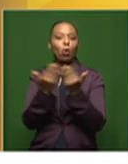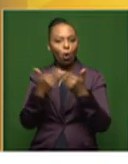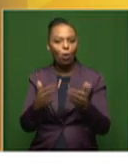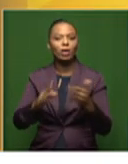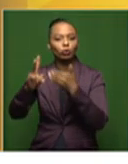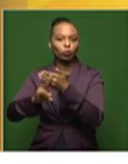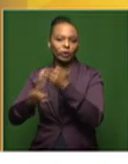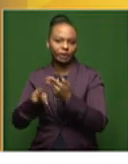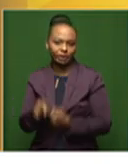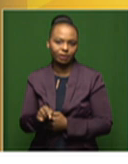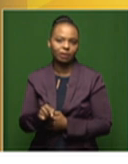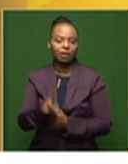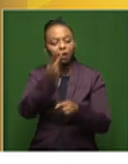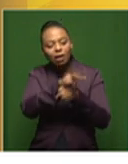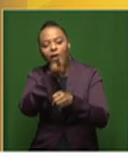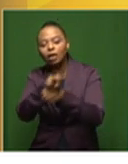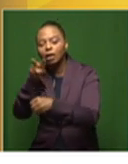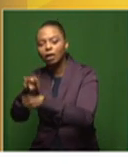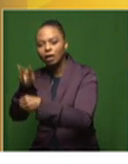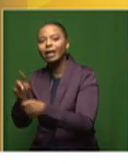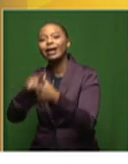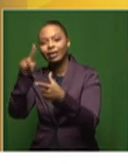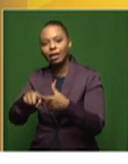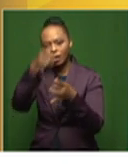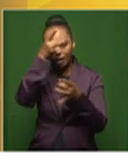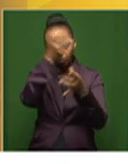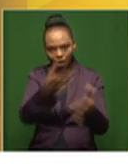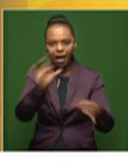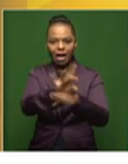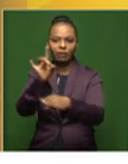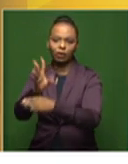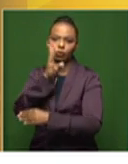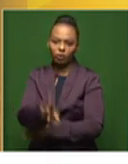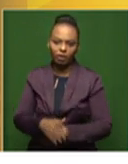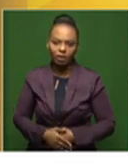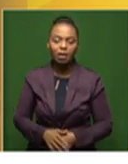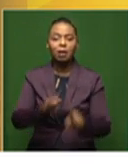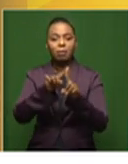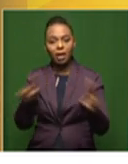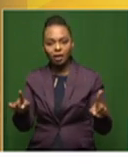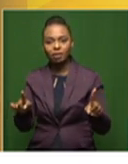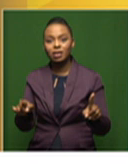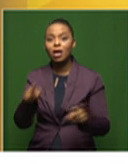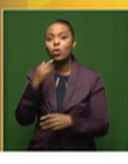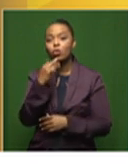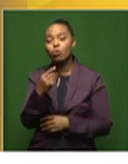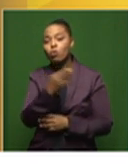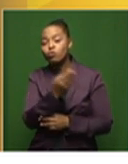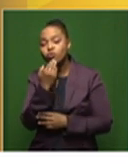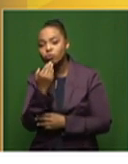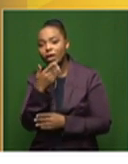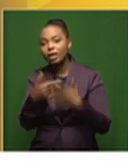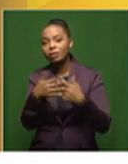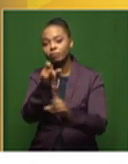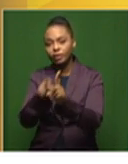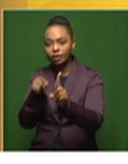monitor the situation and advise everyone. Those that want to defy the state and defy health experts, we have to engage